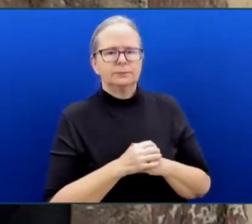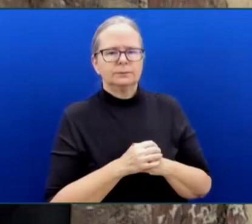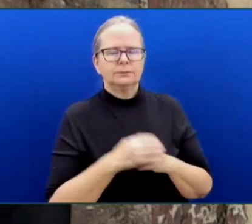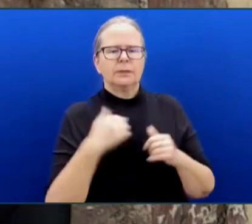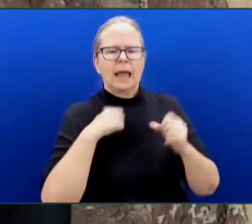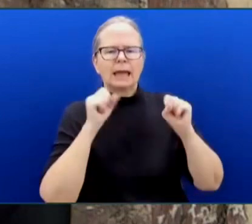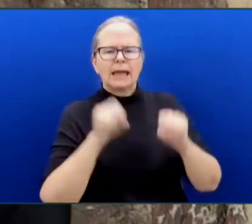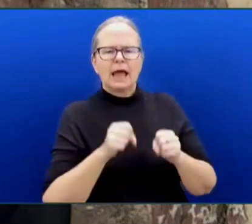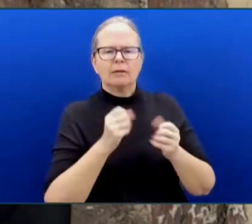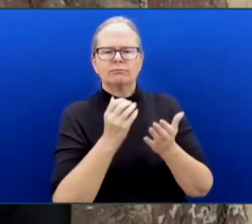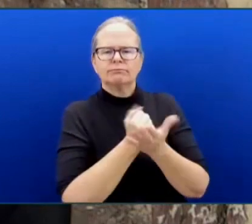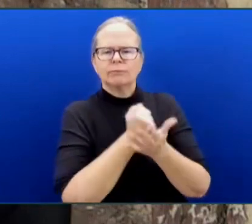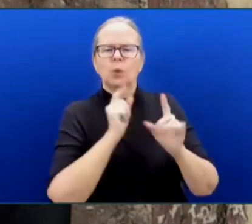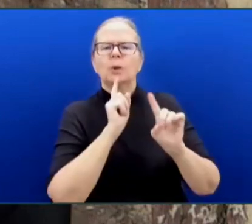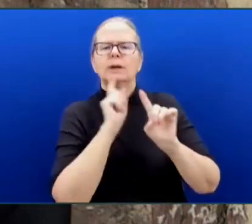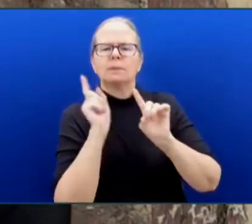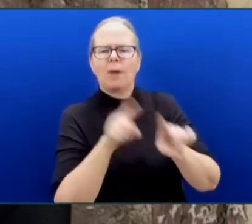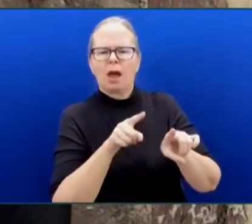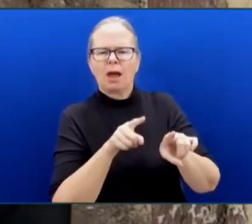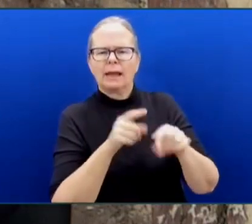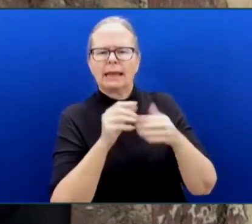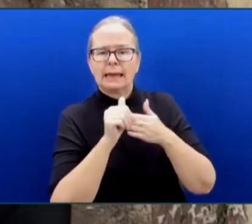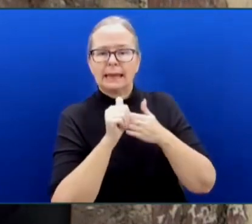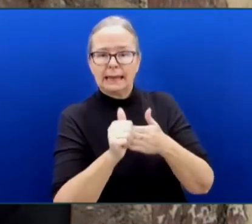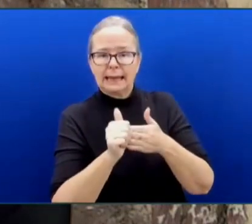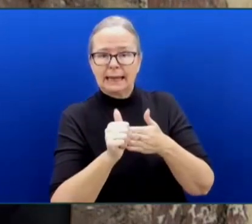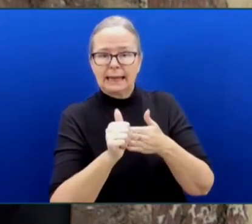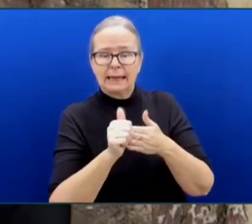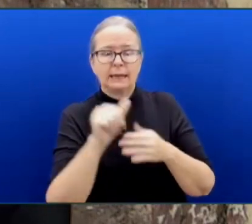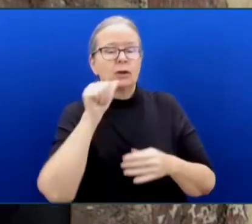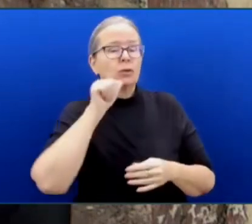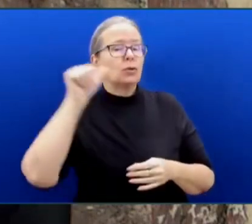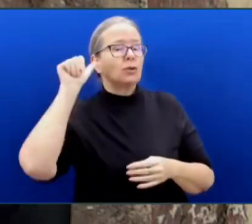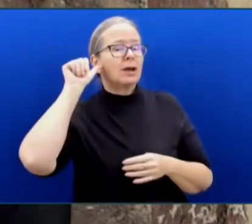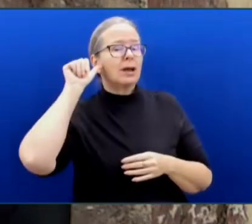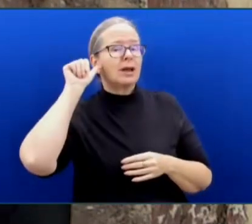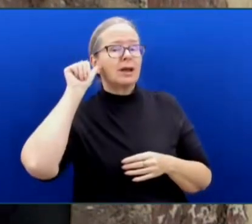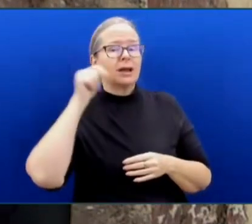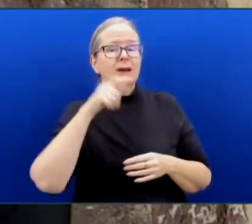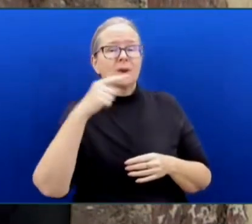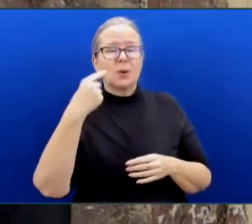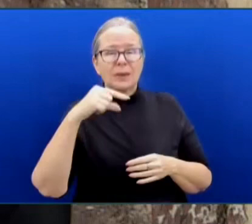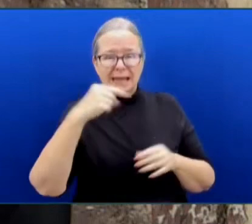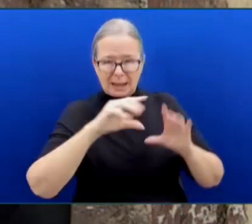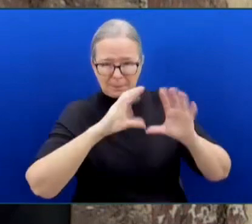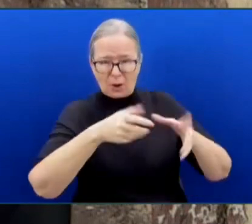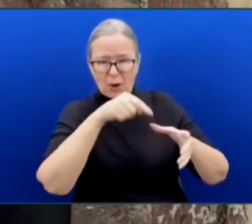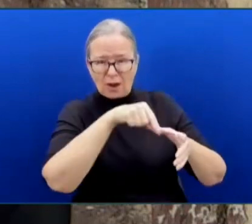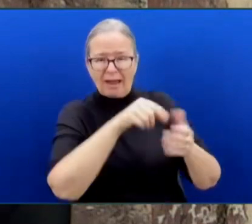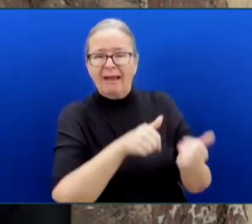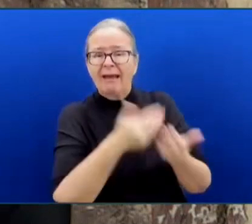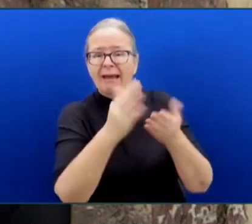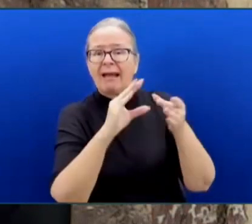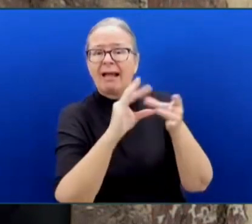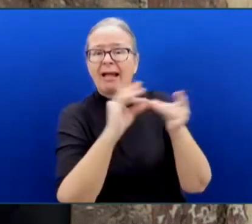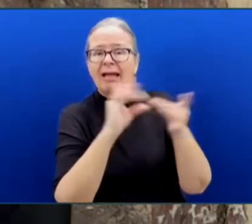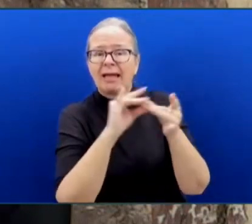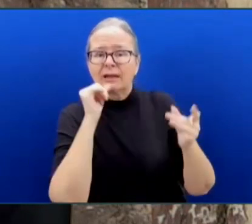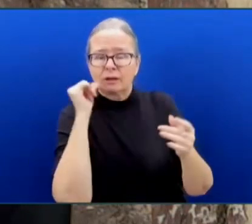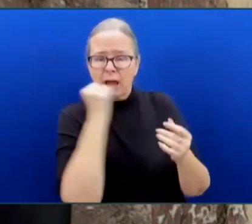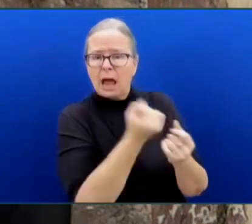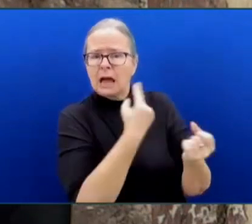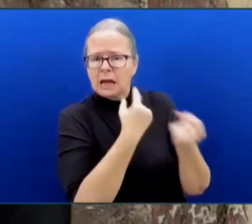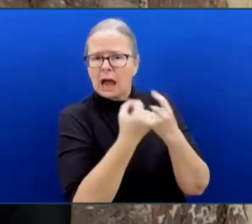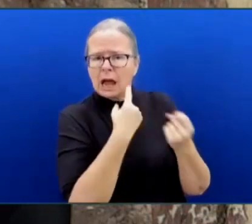by the Leader of the Green Party yesterday as well, and that were referenced in the member's question. As the member will